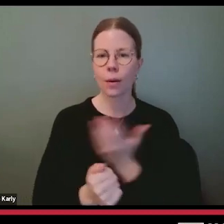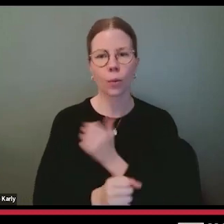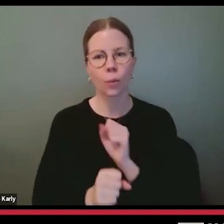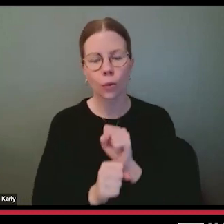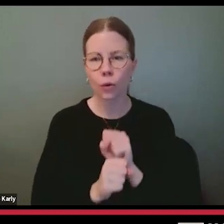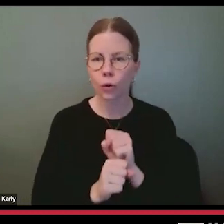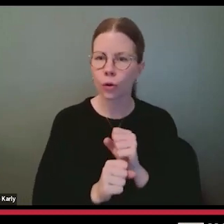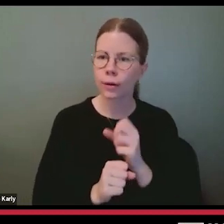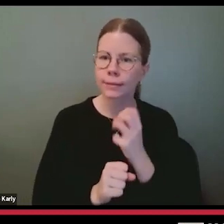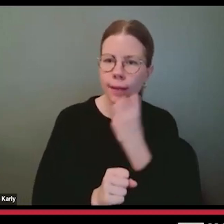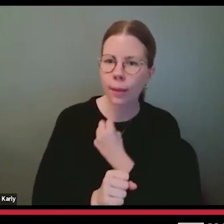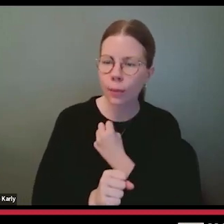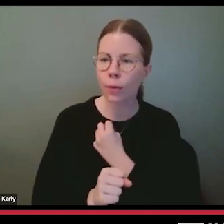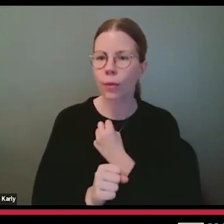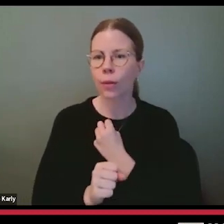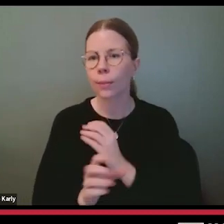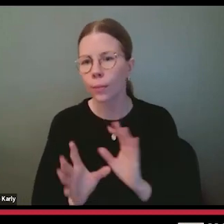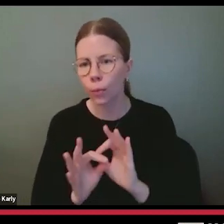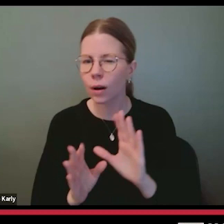mostly all in it for good reasons,